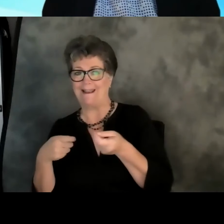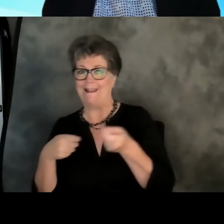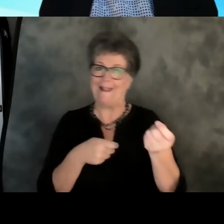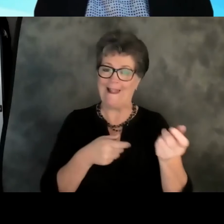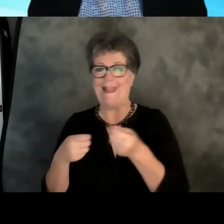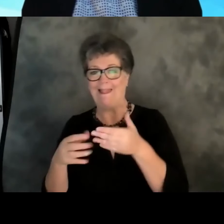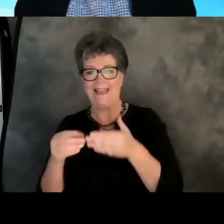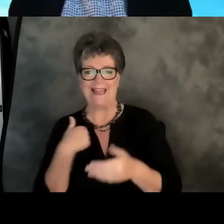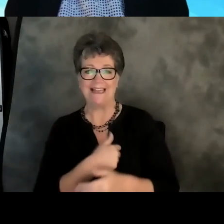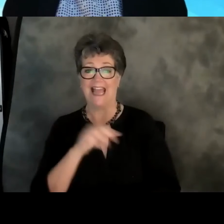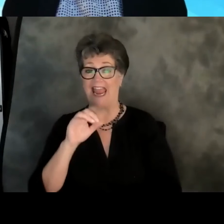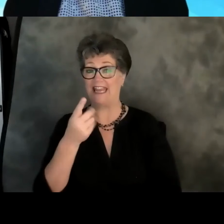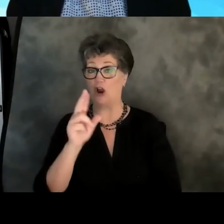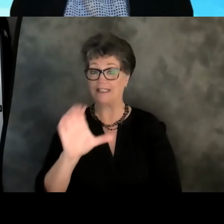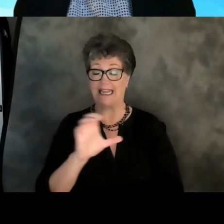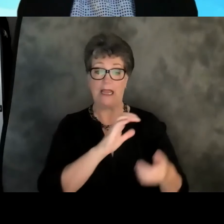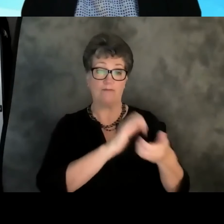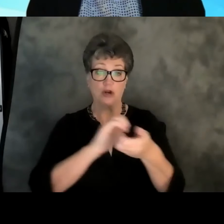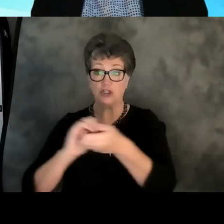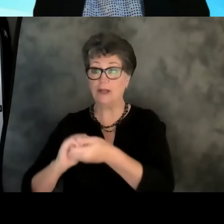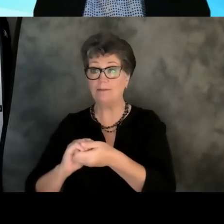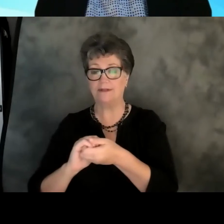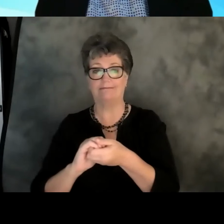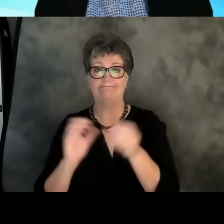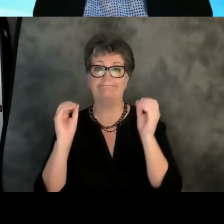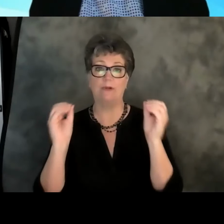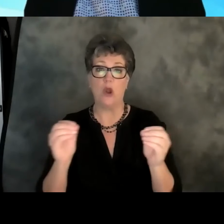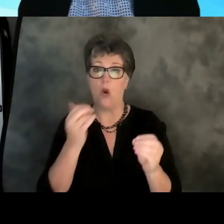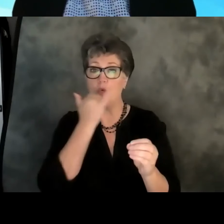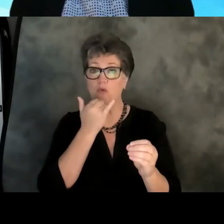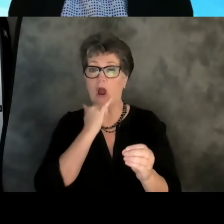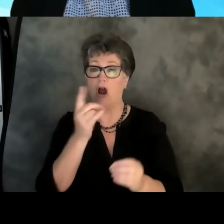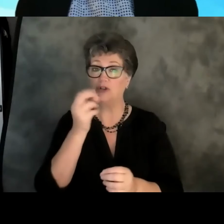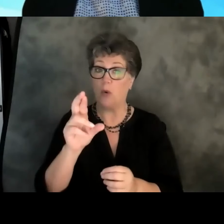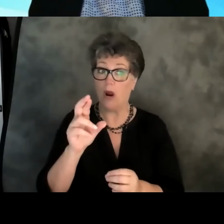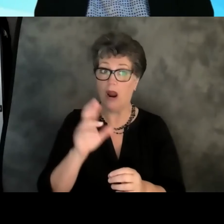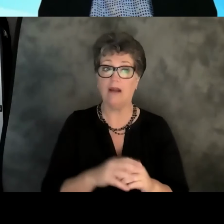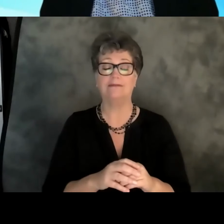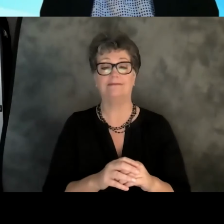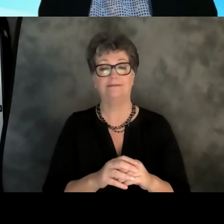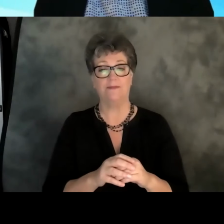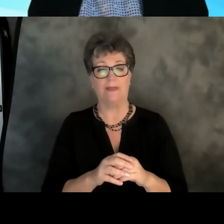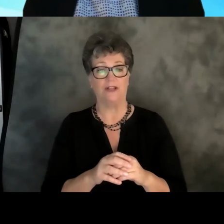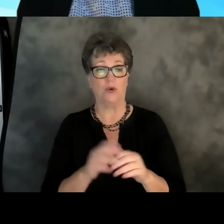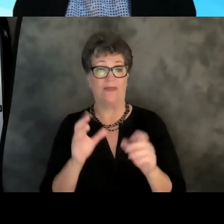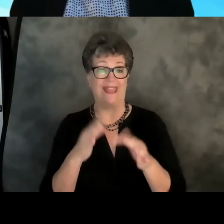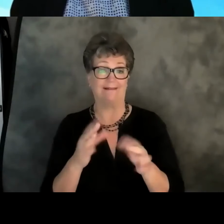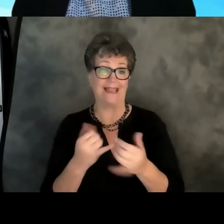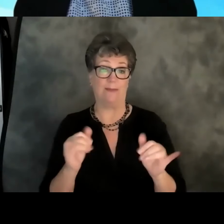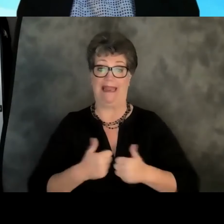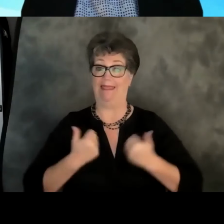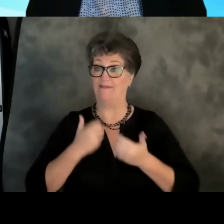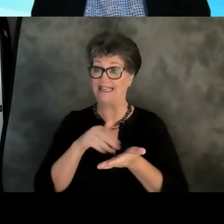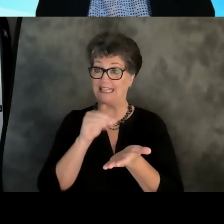The ADRC, our partnership, again, No Wrong Door, acronym apology, No Wrong Door in partnership with the Independent Living Centers is a